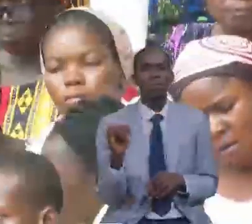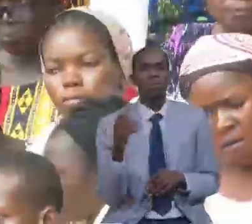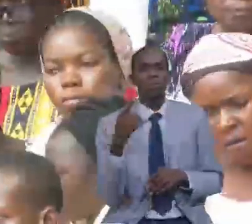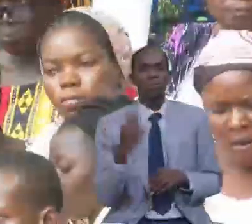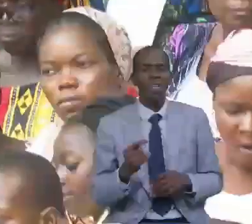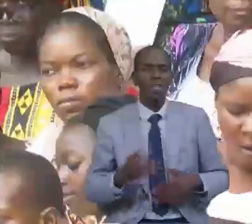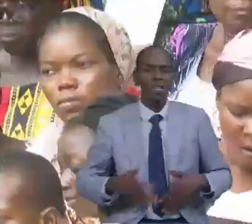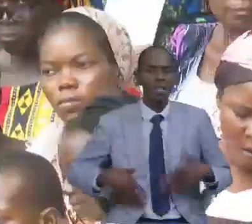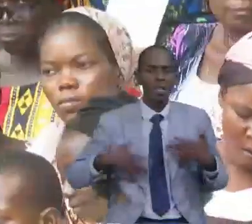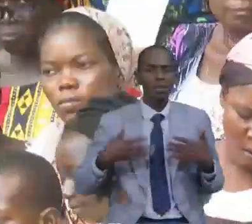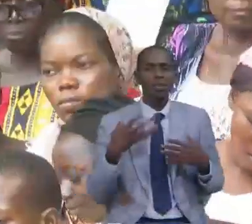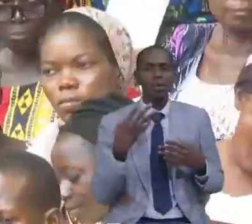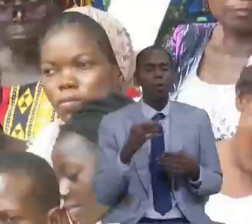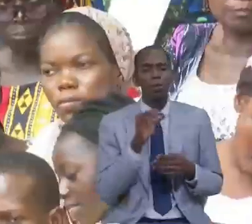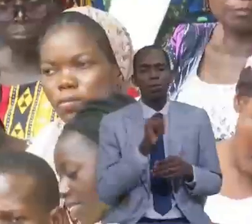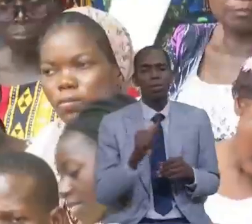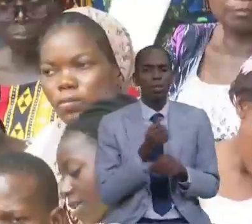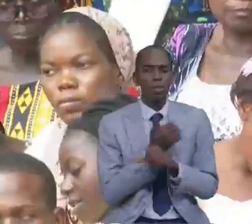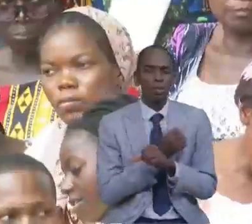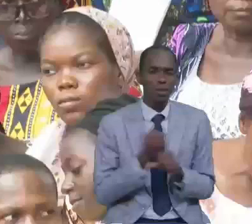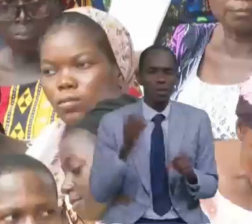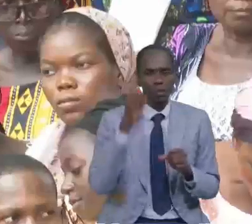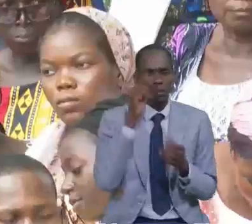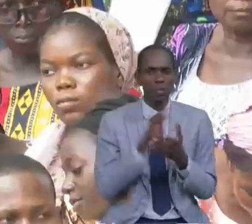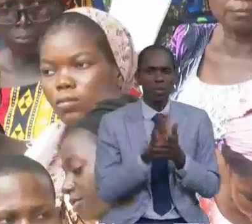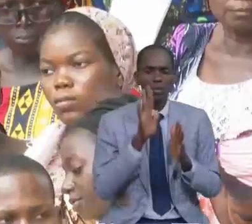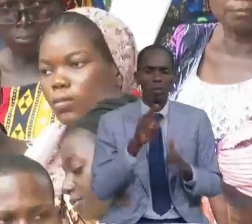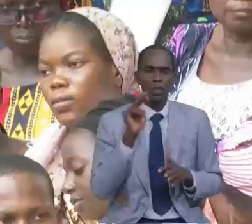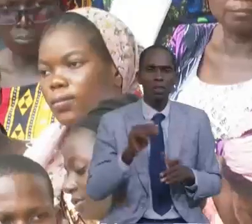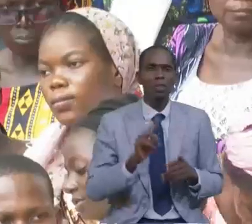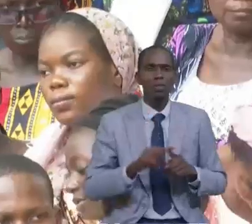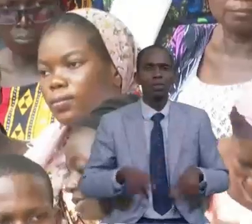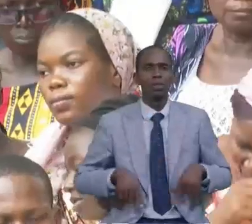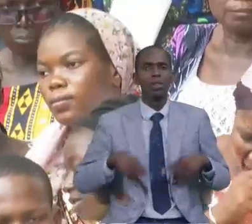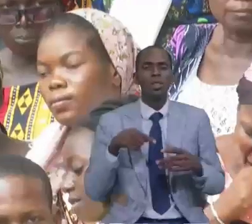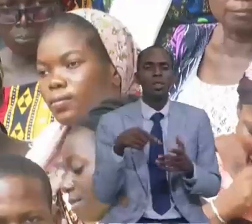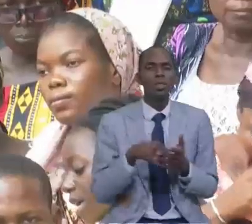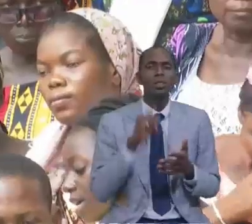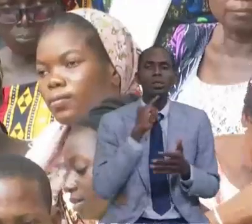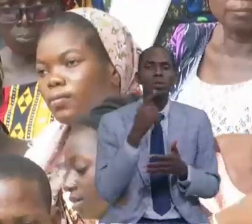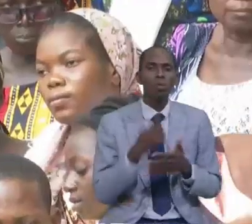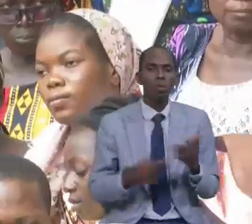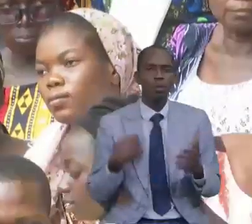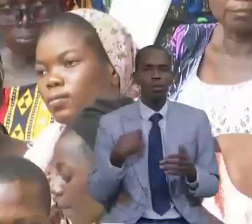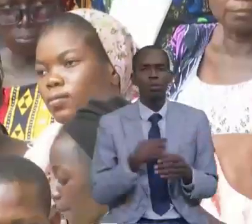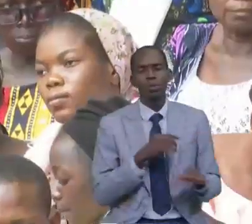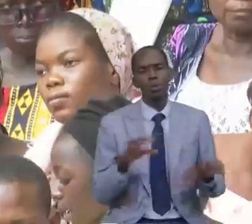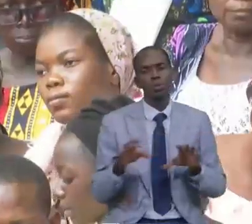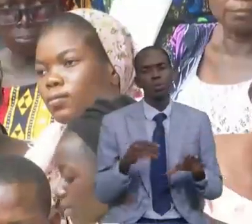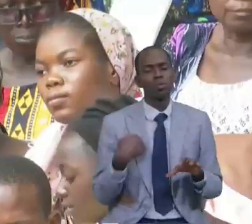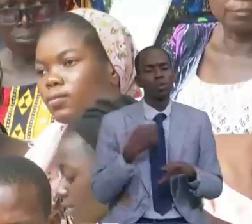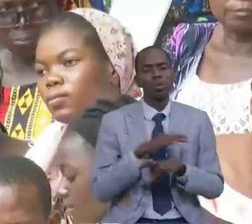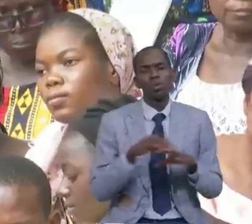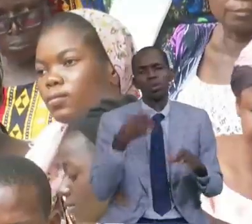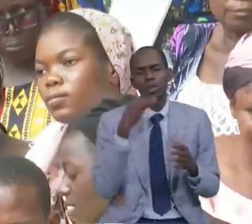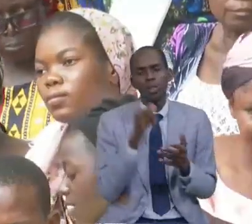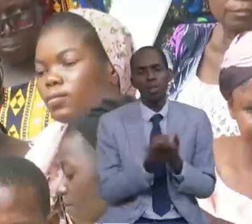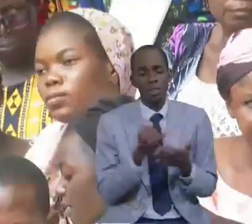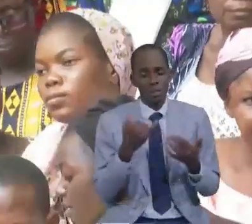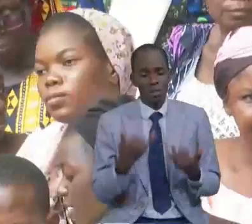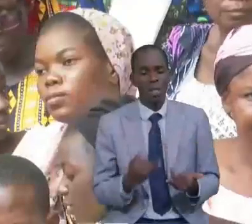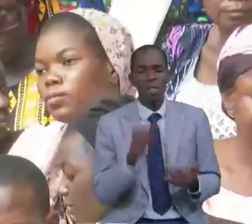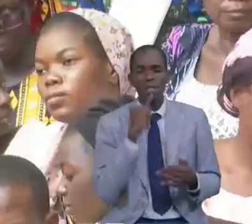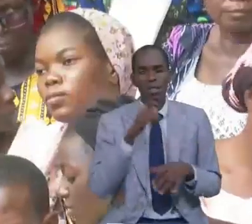say this is a miracle time and this is a, you know, explosive time, and therefore